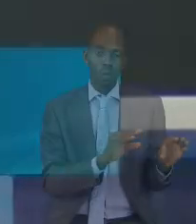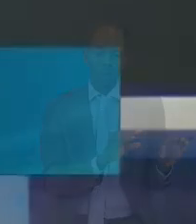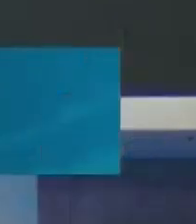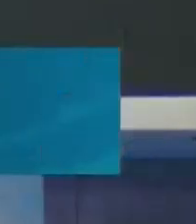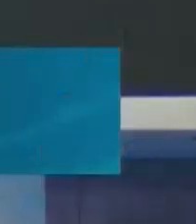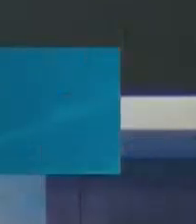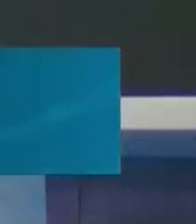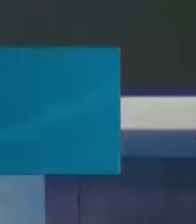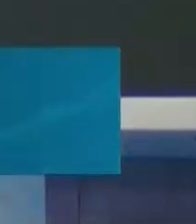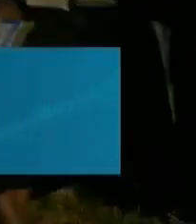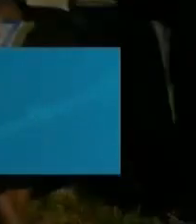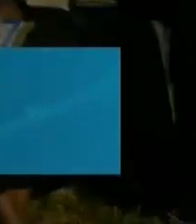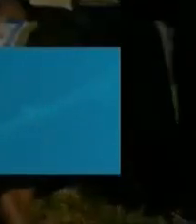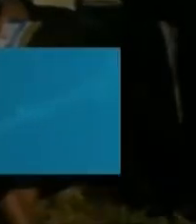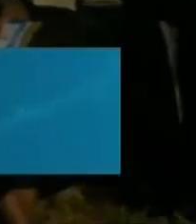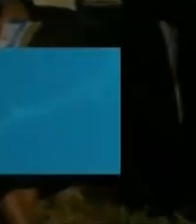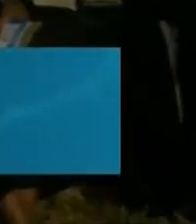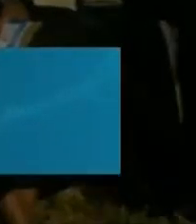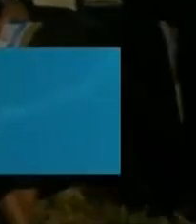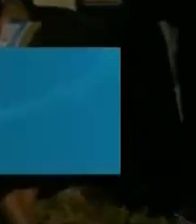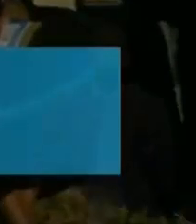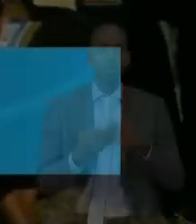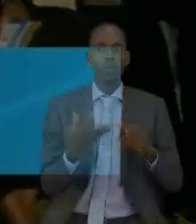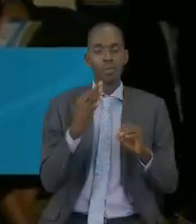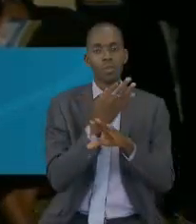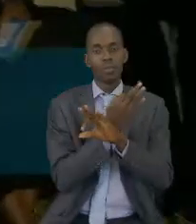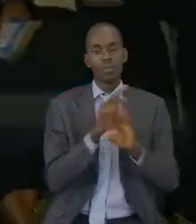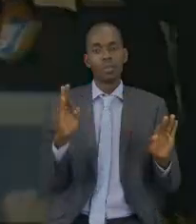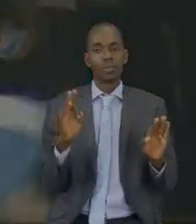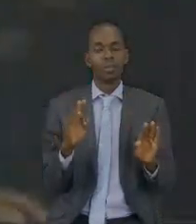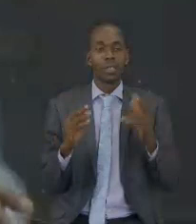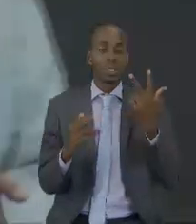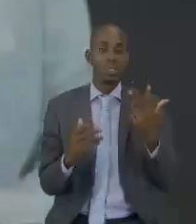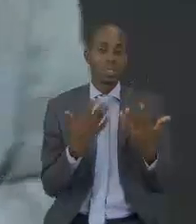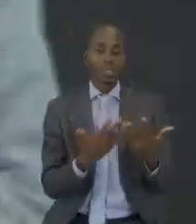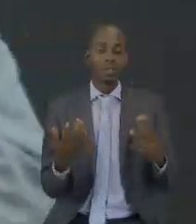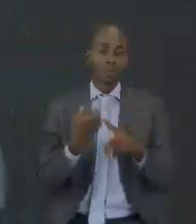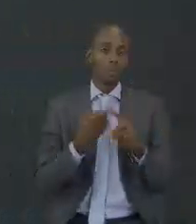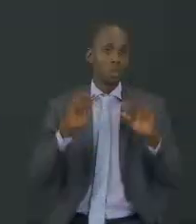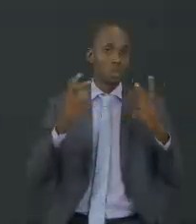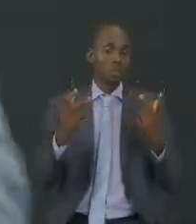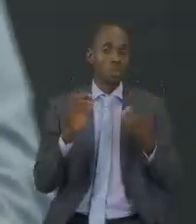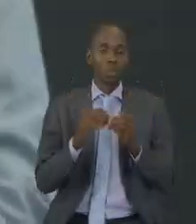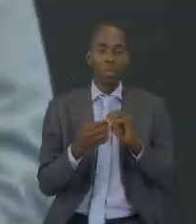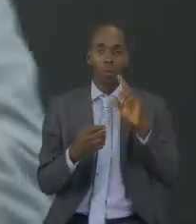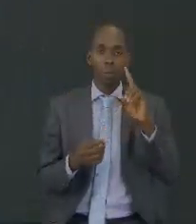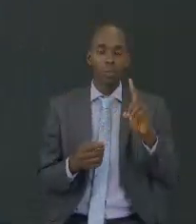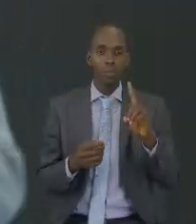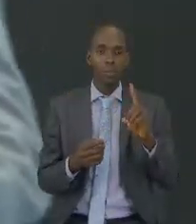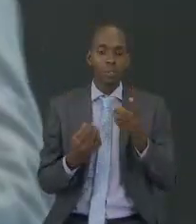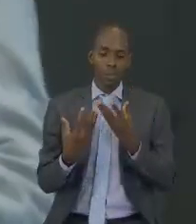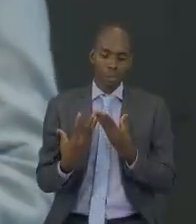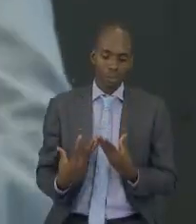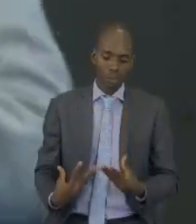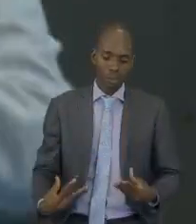the night of your freedom. We're looking at three things here. Number one, settled